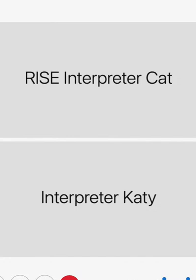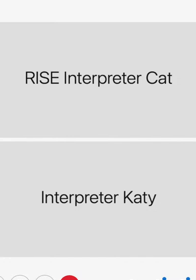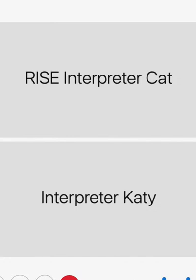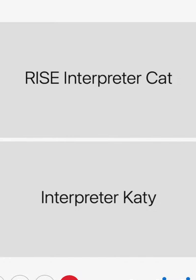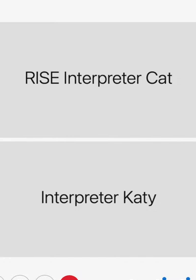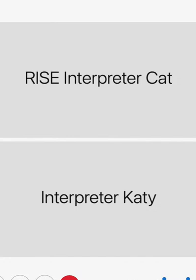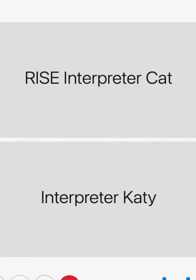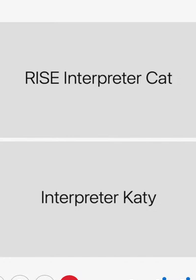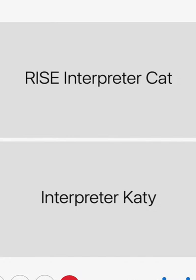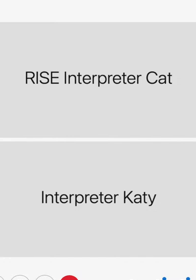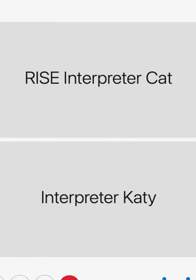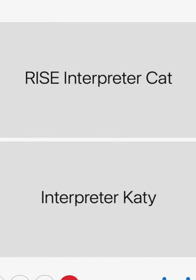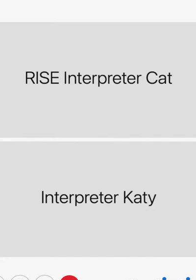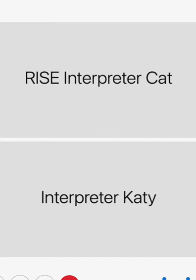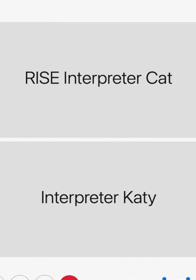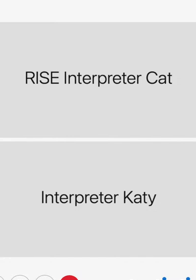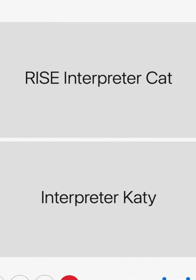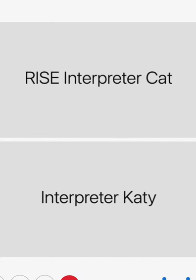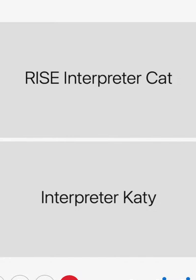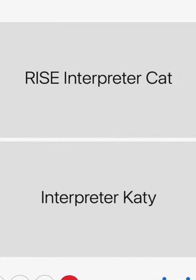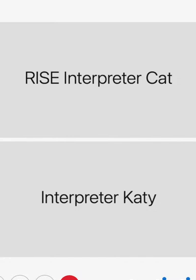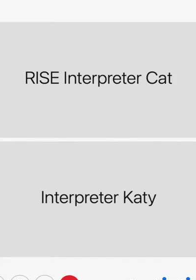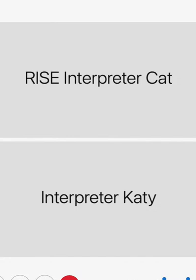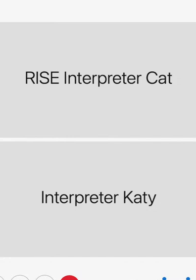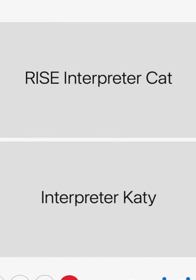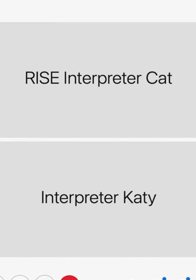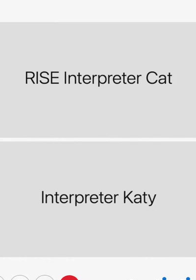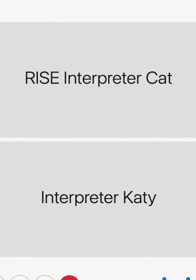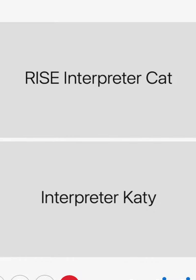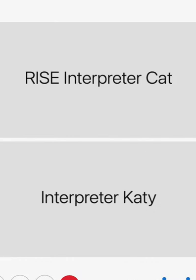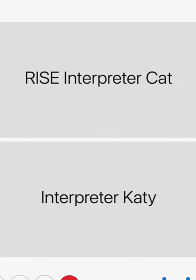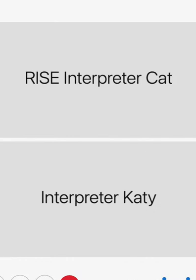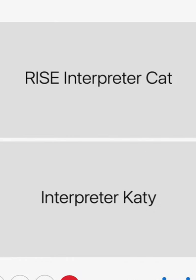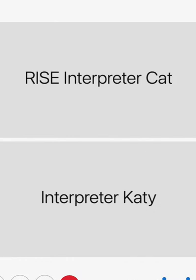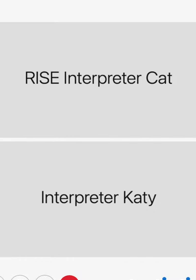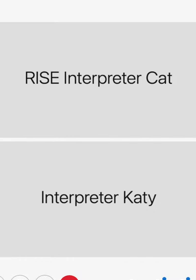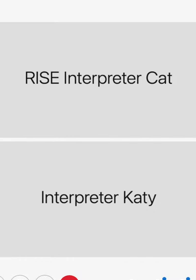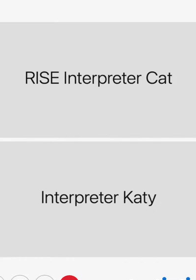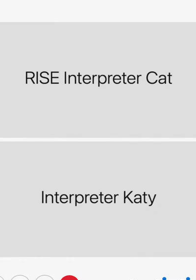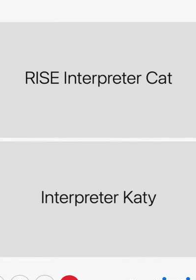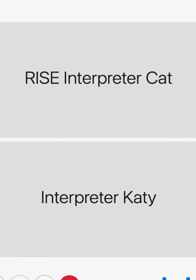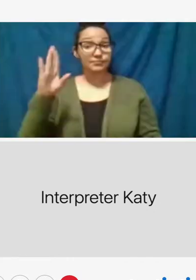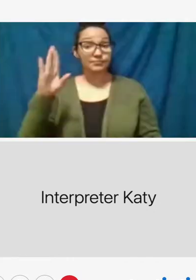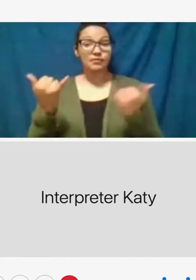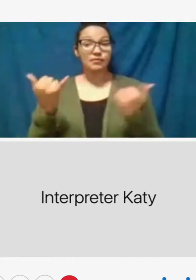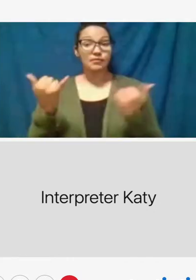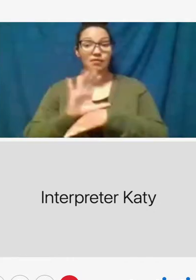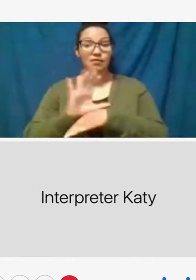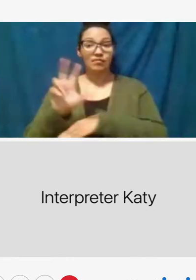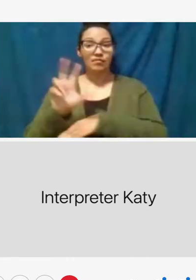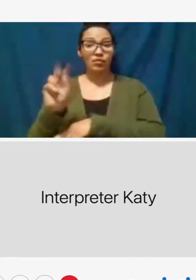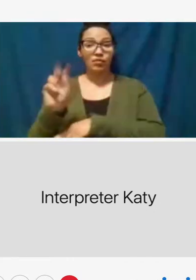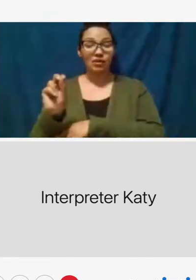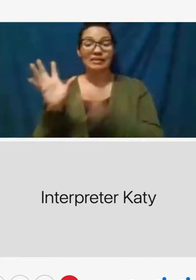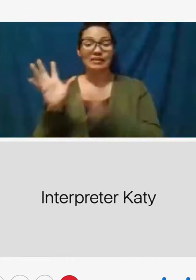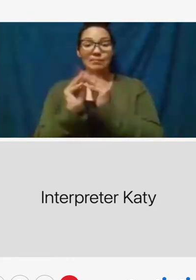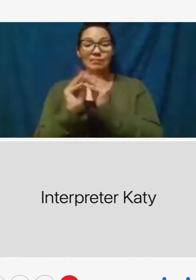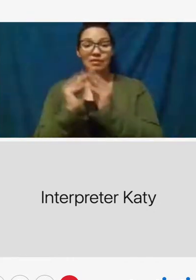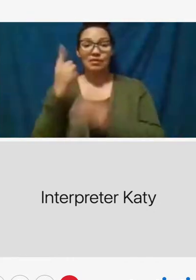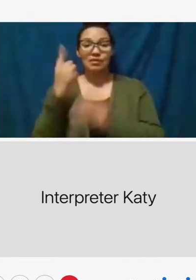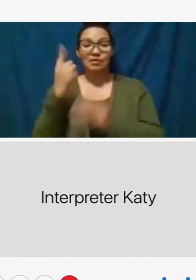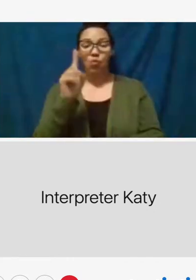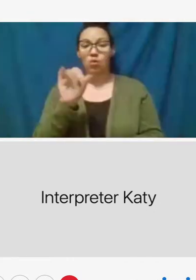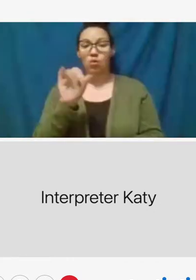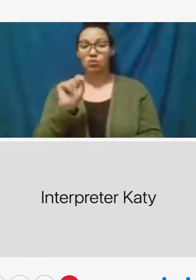it is now 5:30 this is the meeting for the Colton Joint Unified School District Board of Education